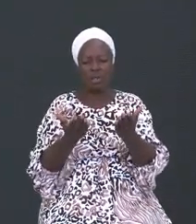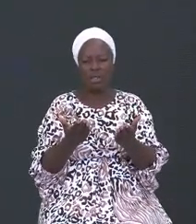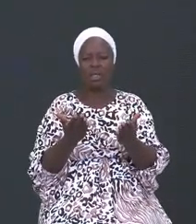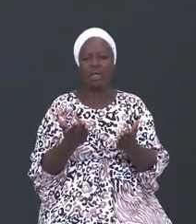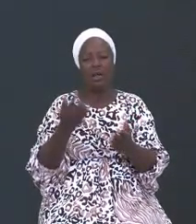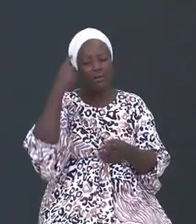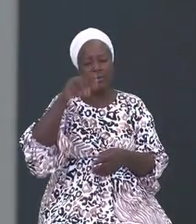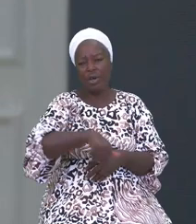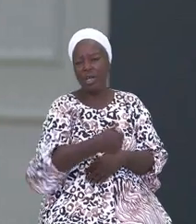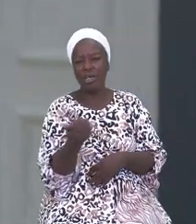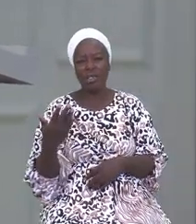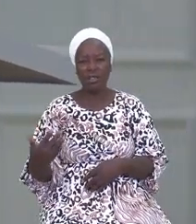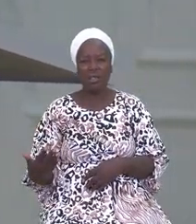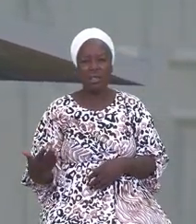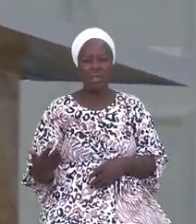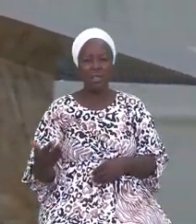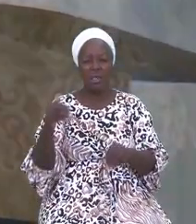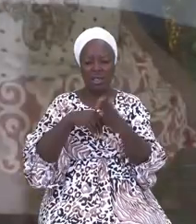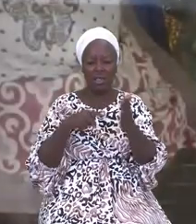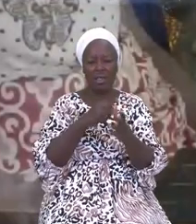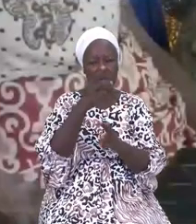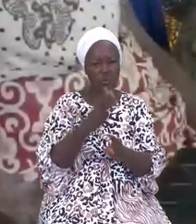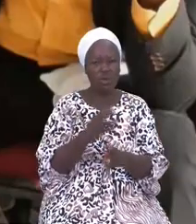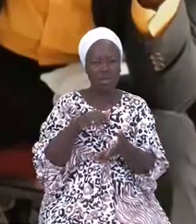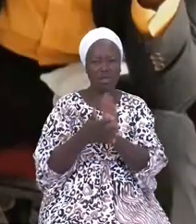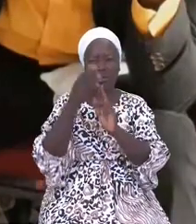for anything in this world.